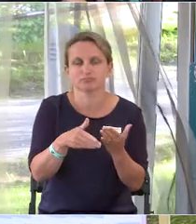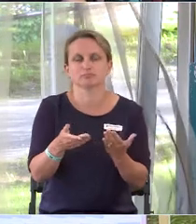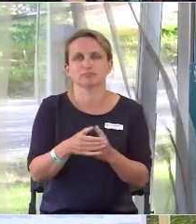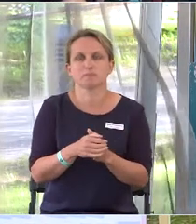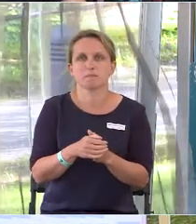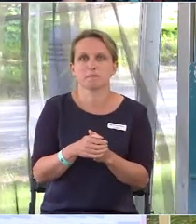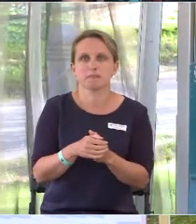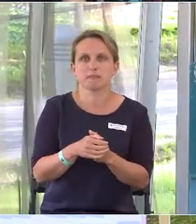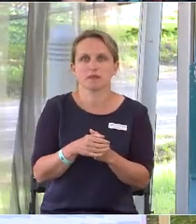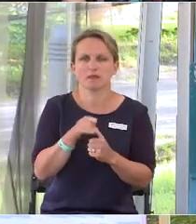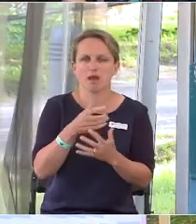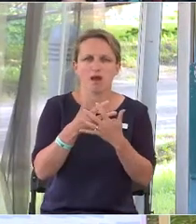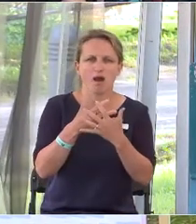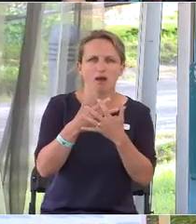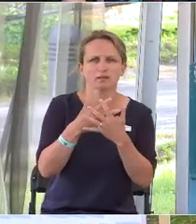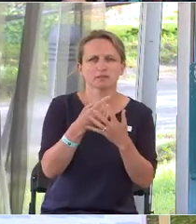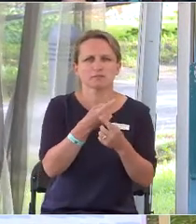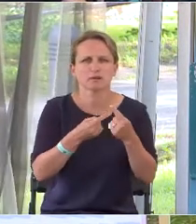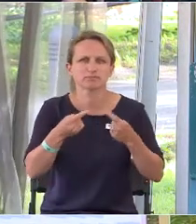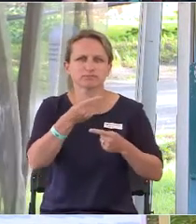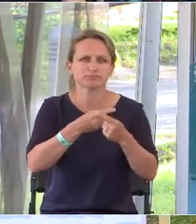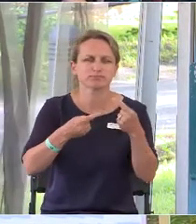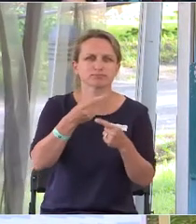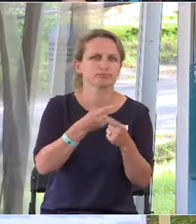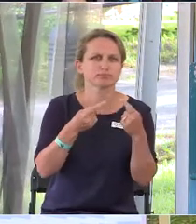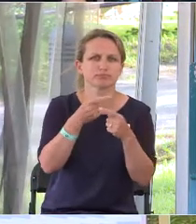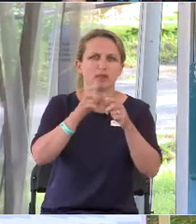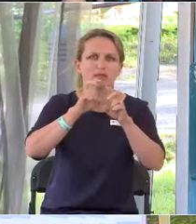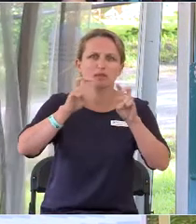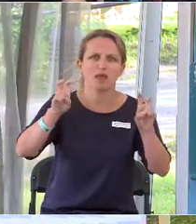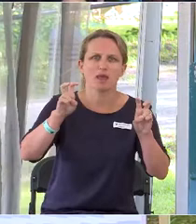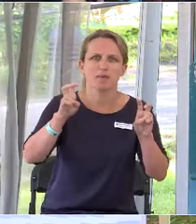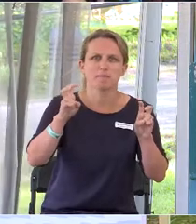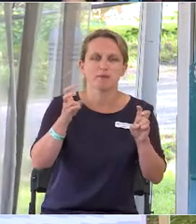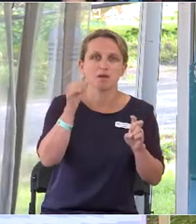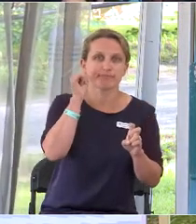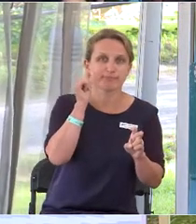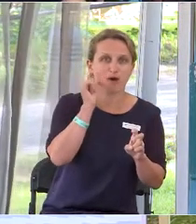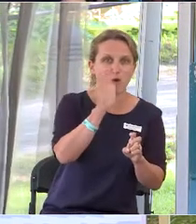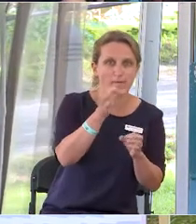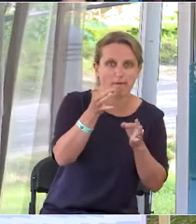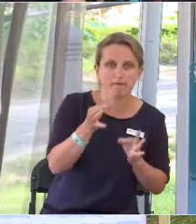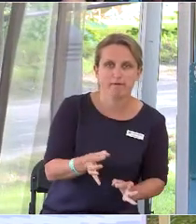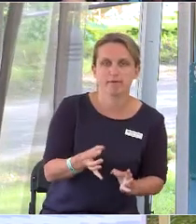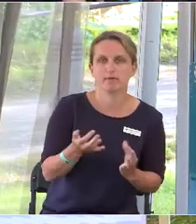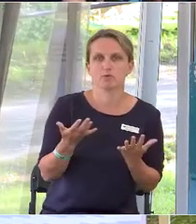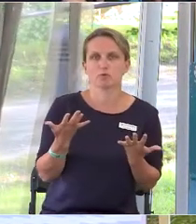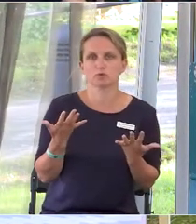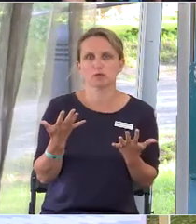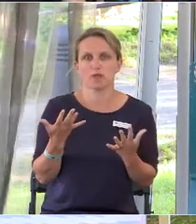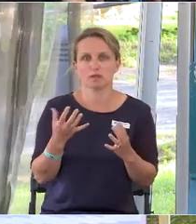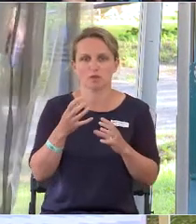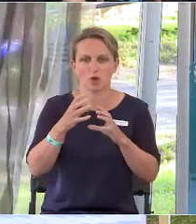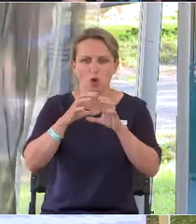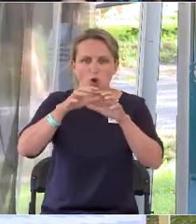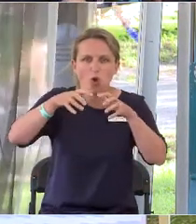Actively participated in the discussion of issues such as women's rights and problems of